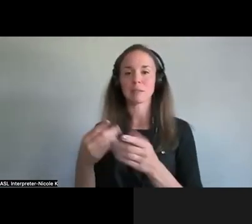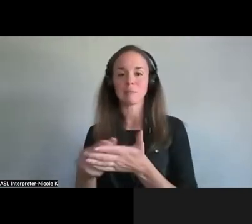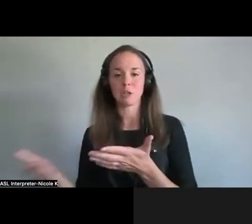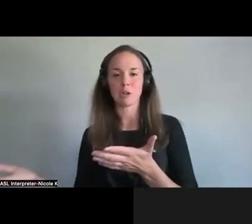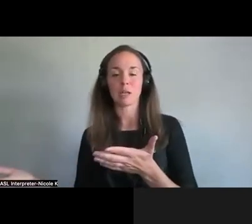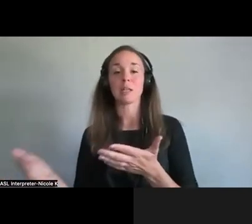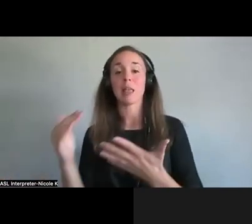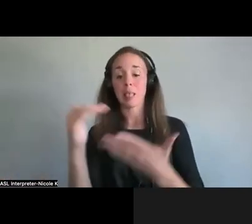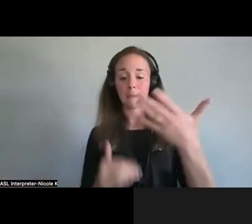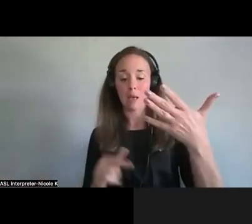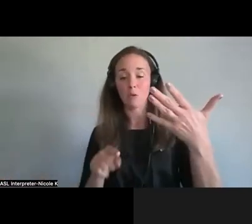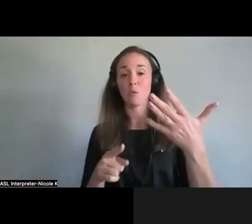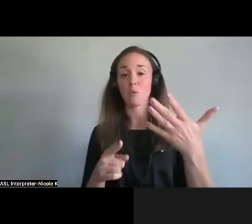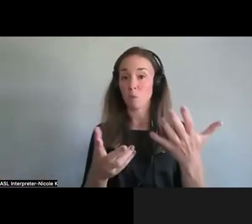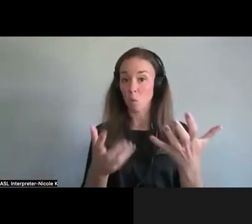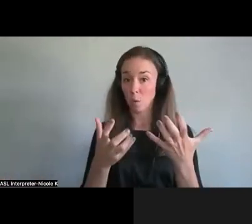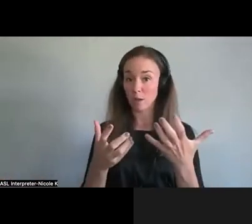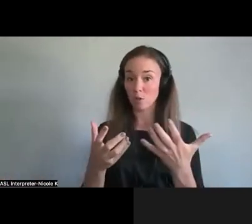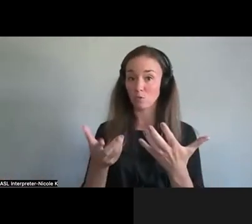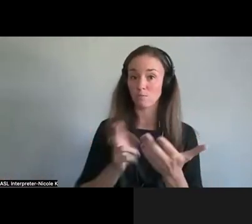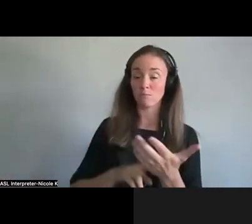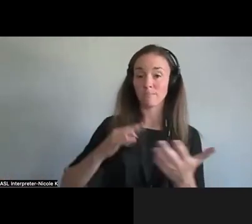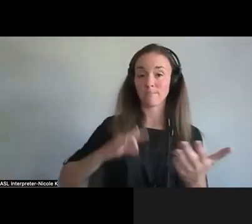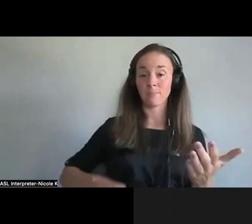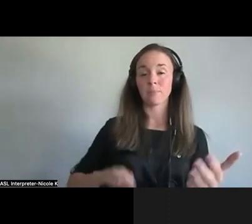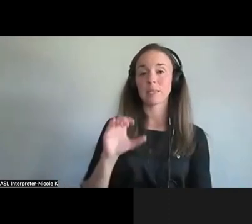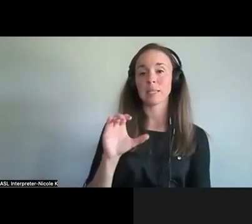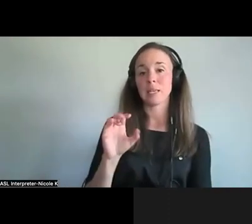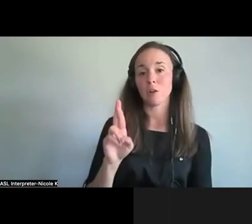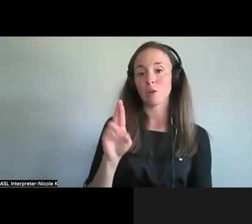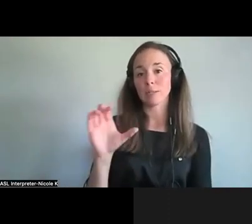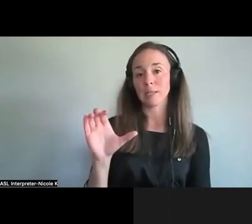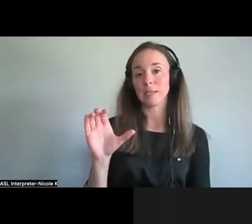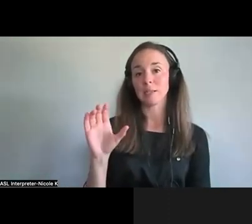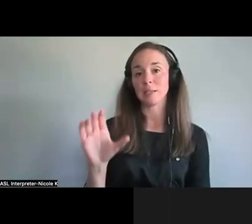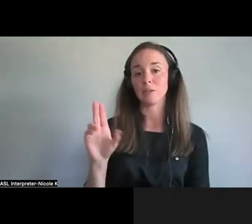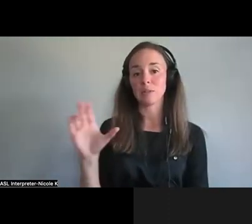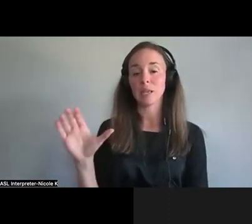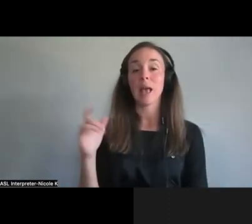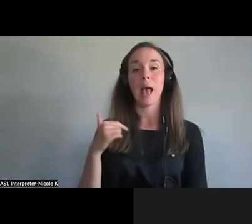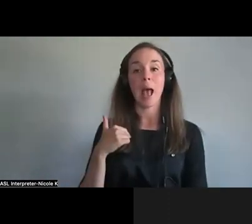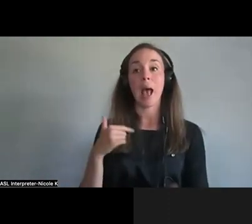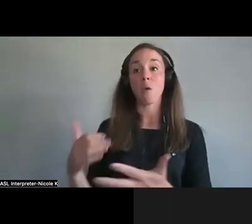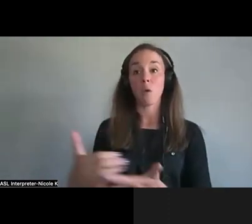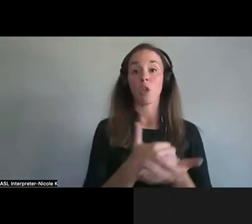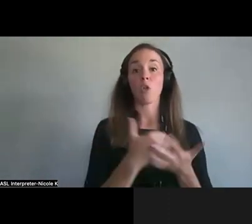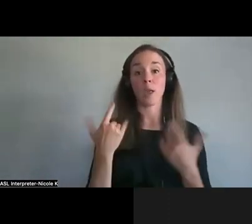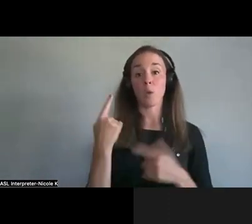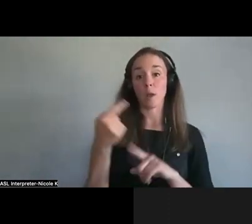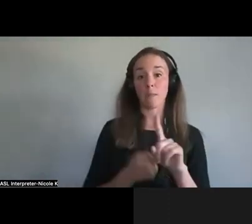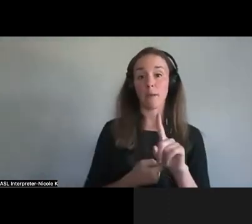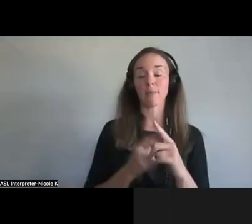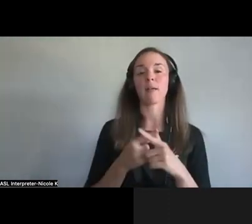you are interested in CRC and CEU credits. I give myself a month to send those out. So they will be sent